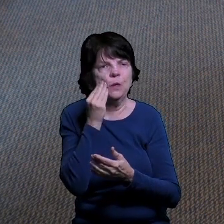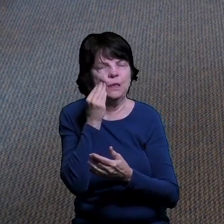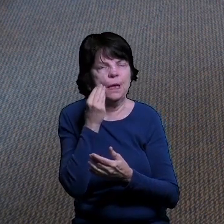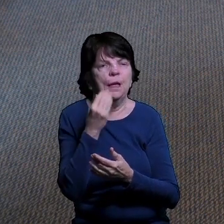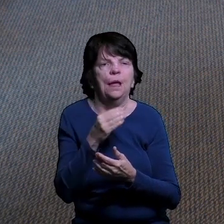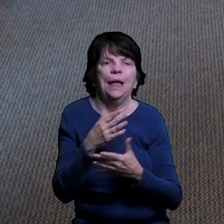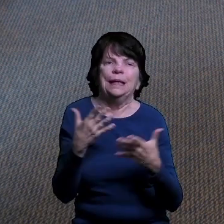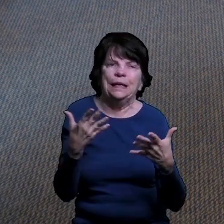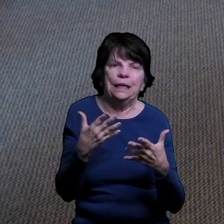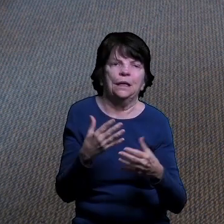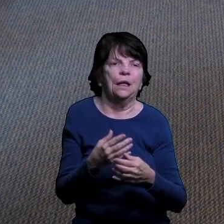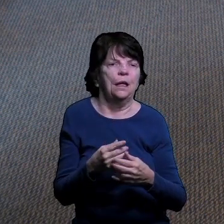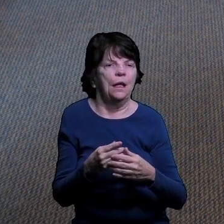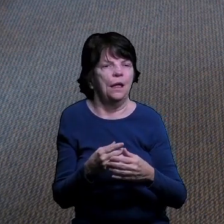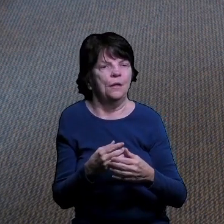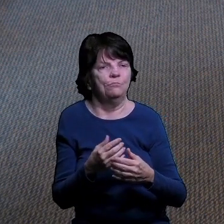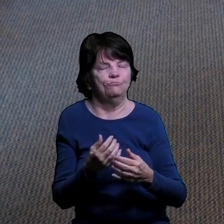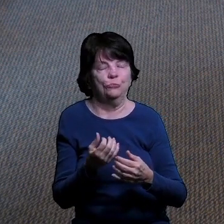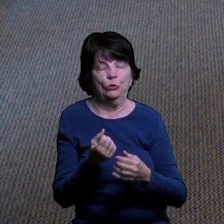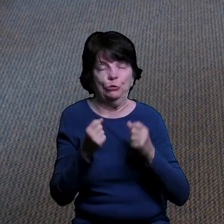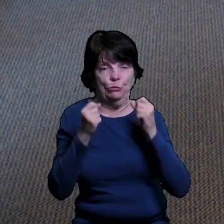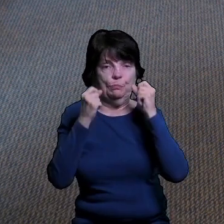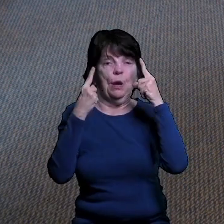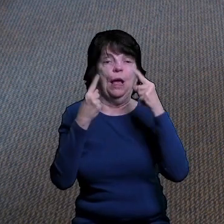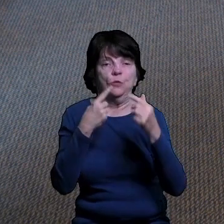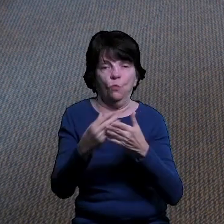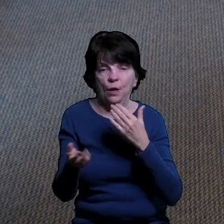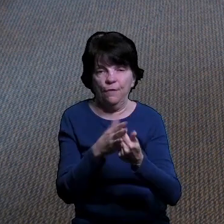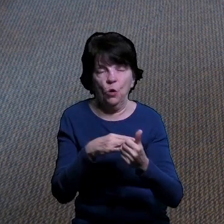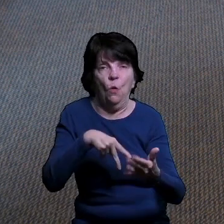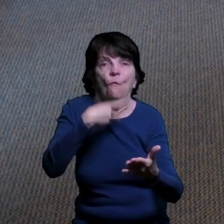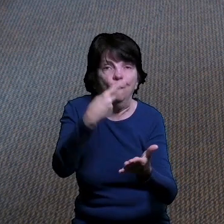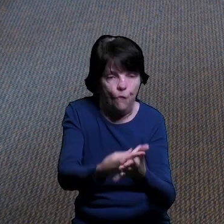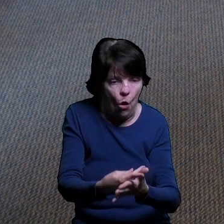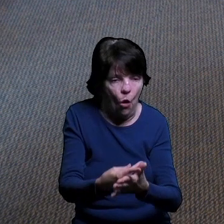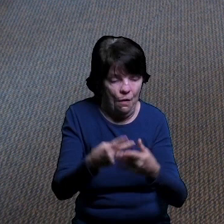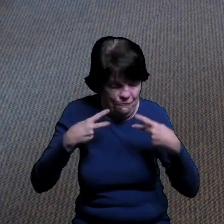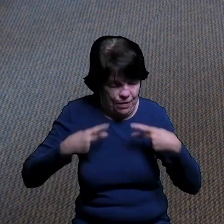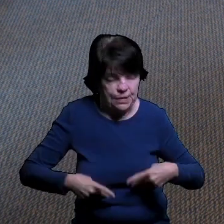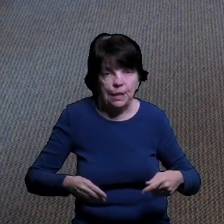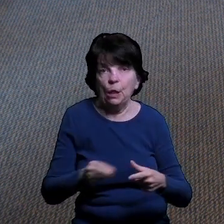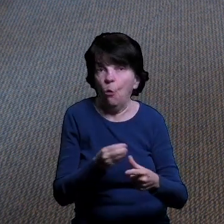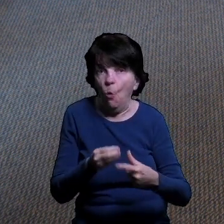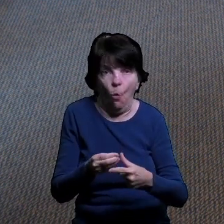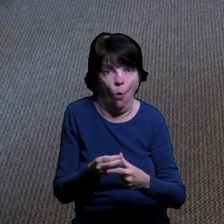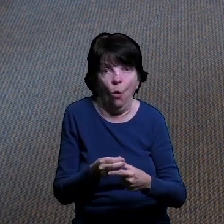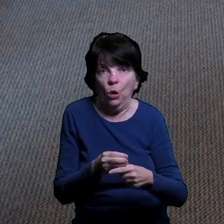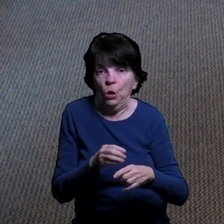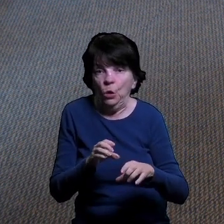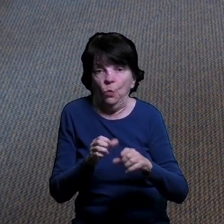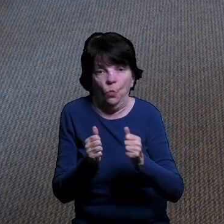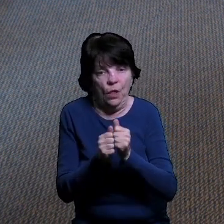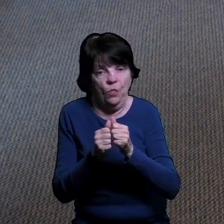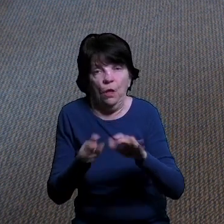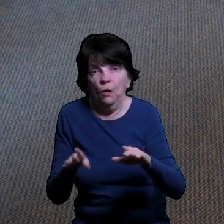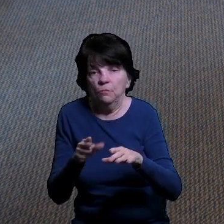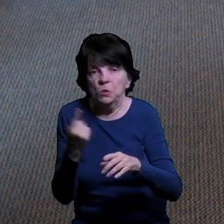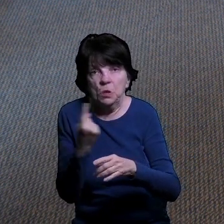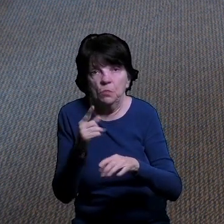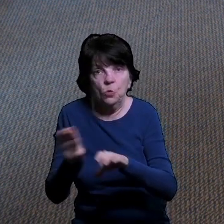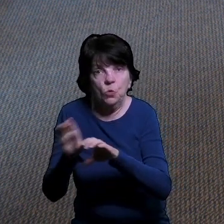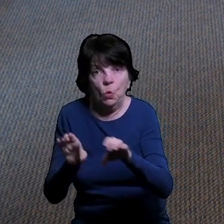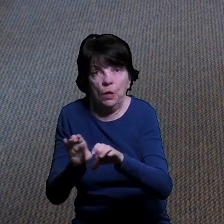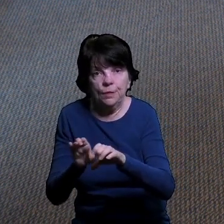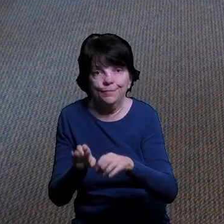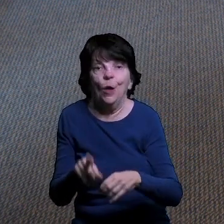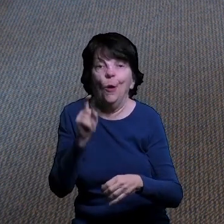that, and you skin your chin, you skin your nose, or whatever it may be. You just got to get back up and dust yourself off and